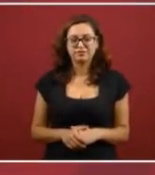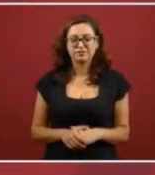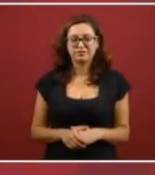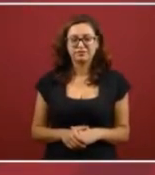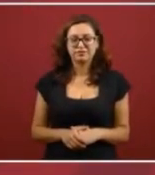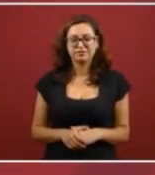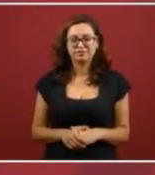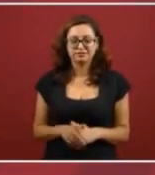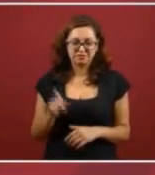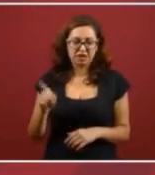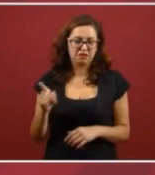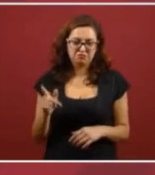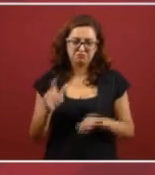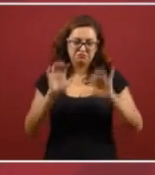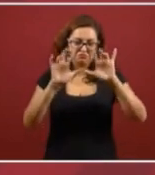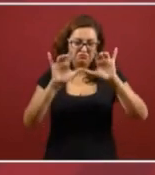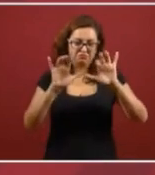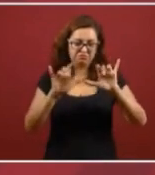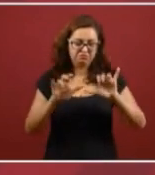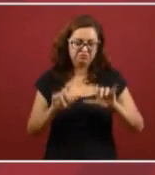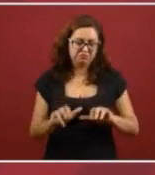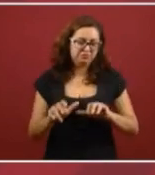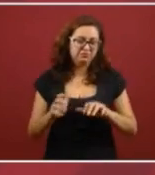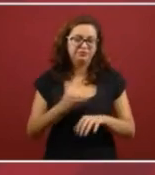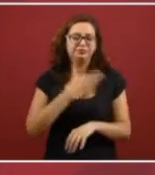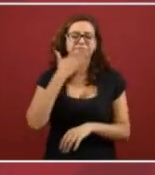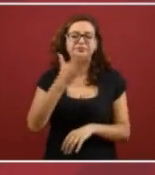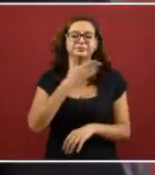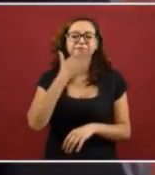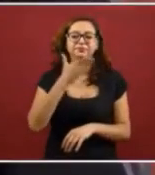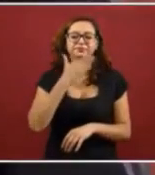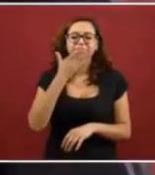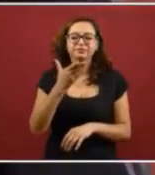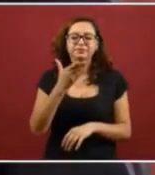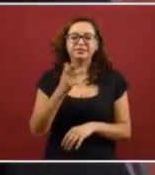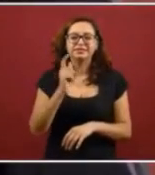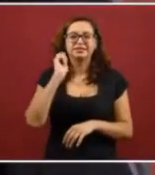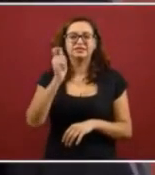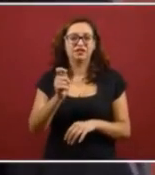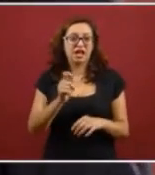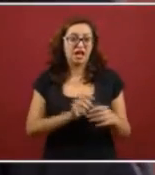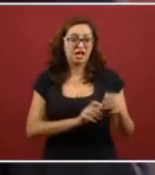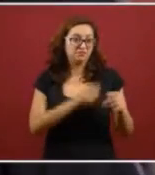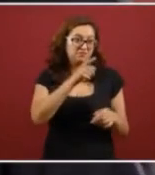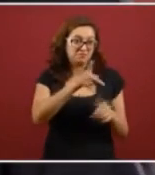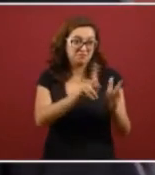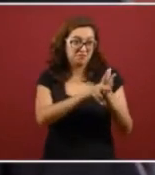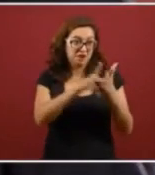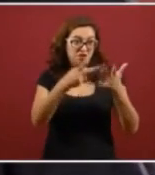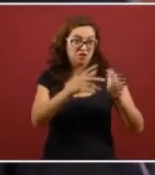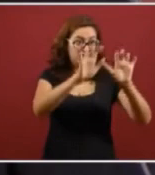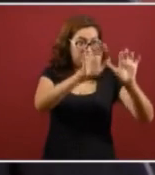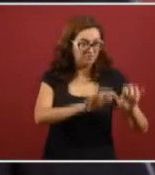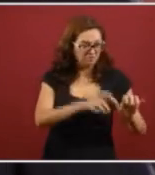una columna, a column, y se llamaba, and it was called Contracolumna.